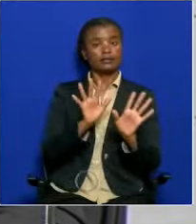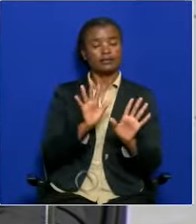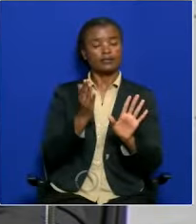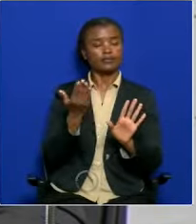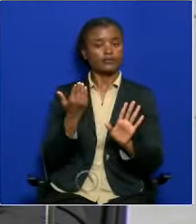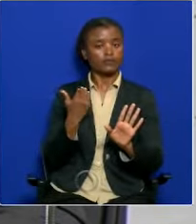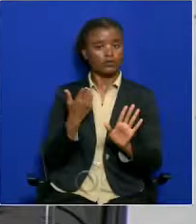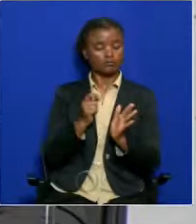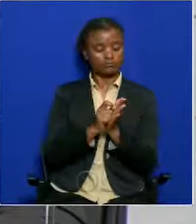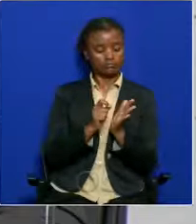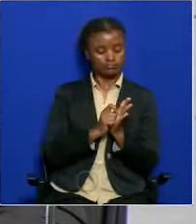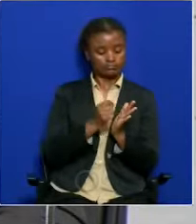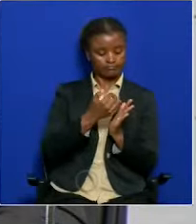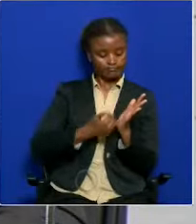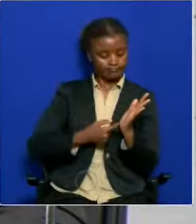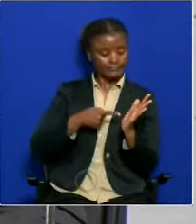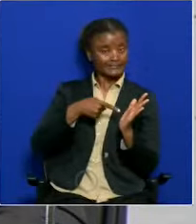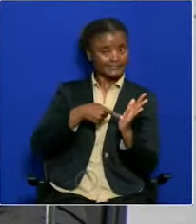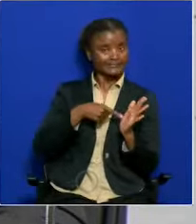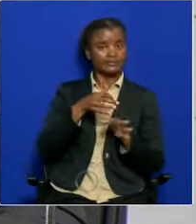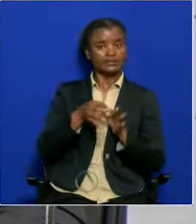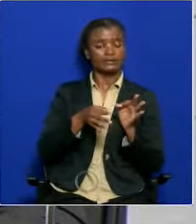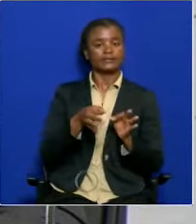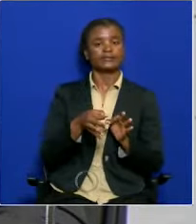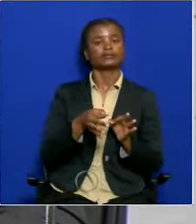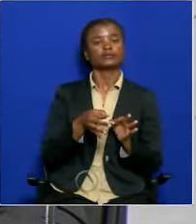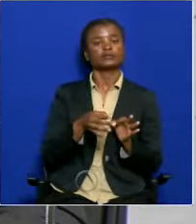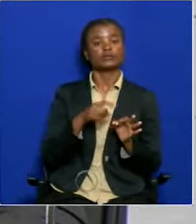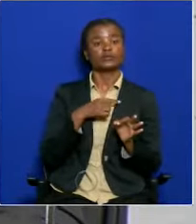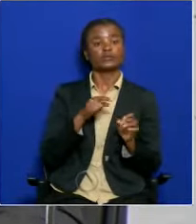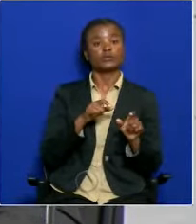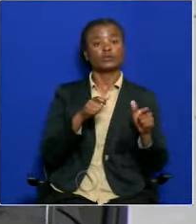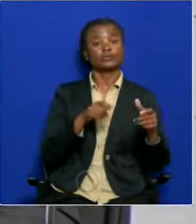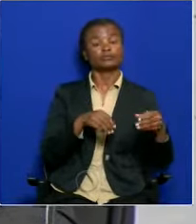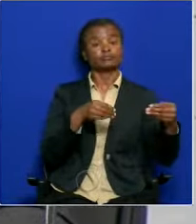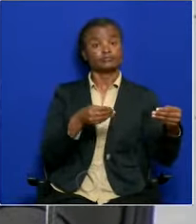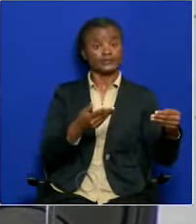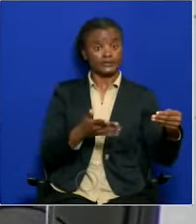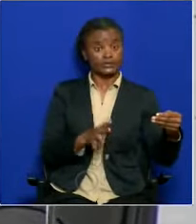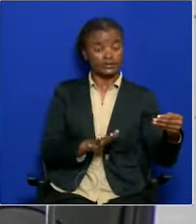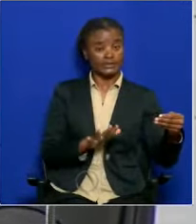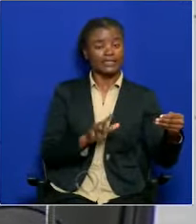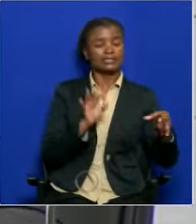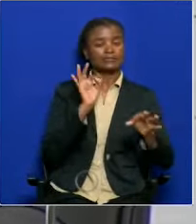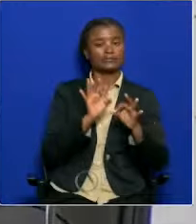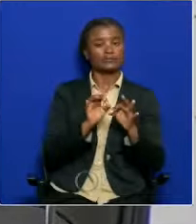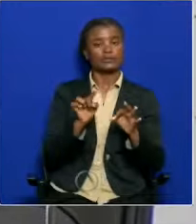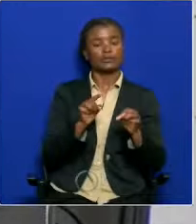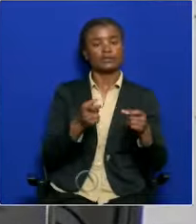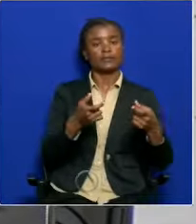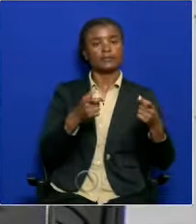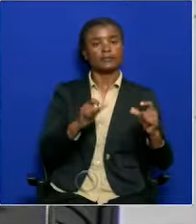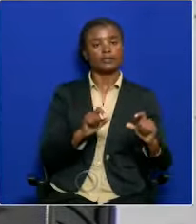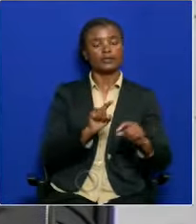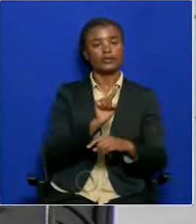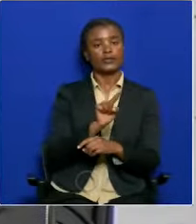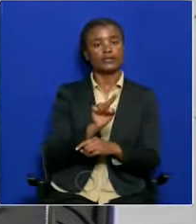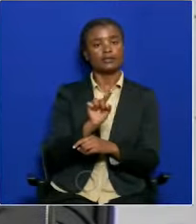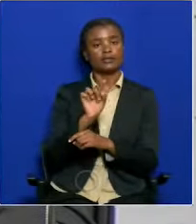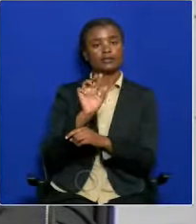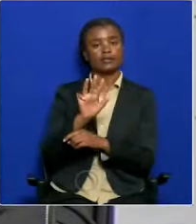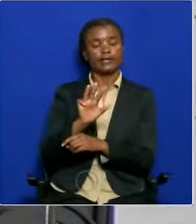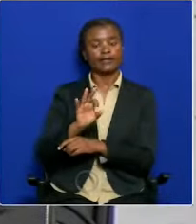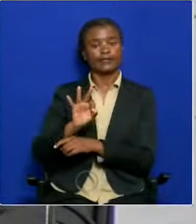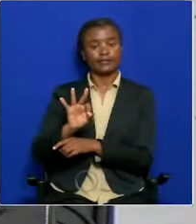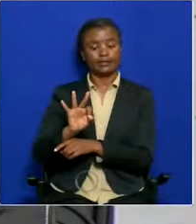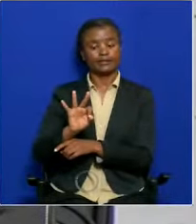statement submitted to the Commission, in particular the contents of paragraph 193 thereof, and to